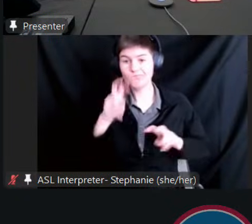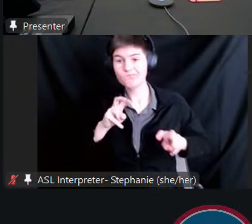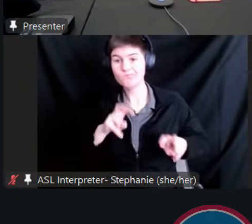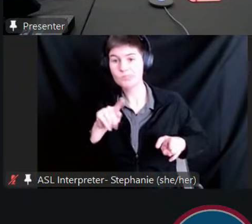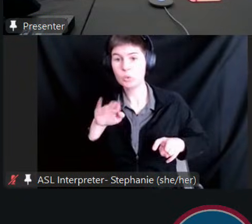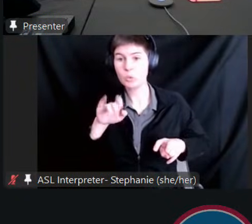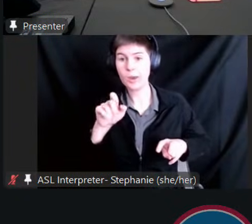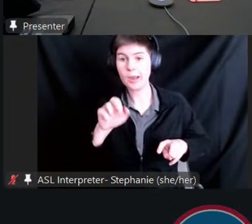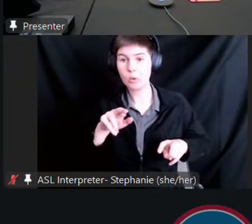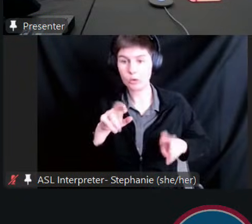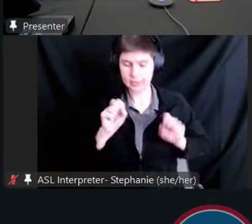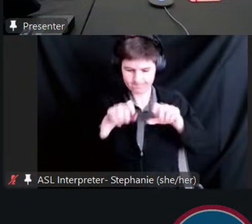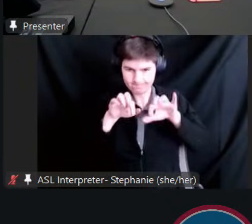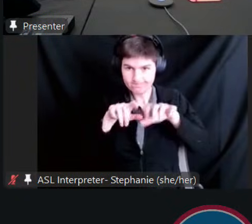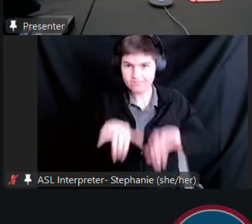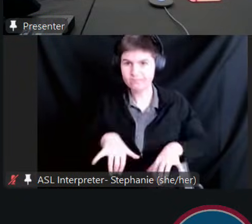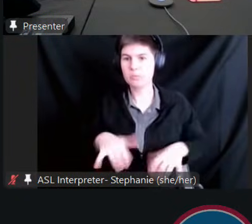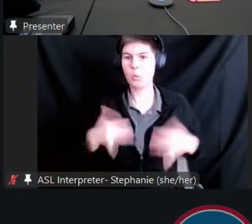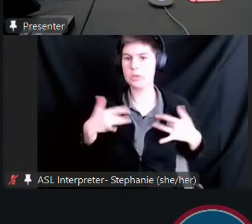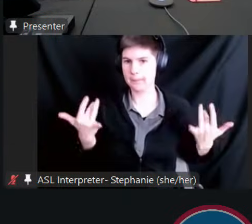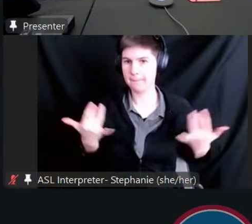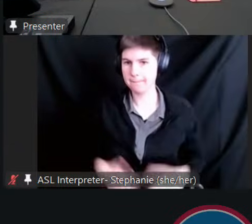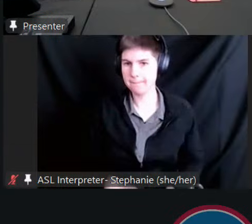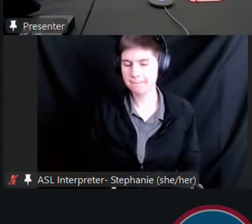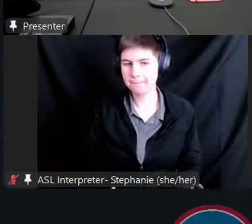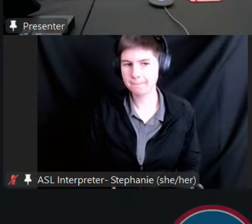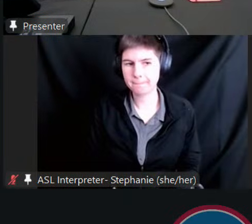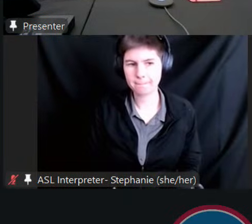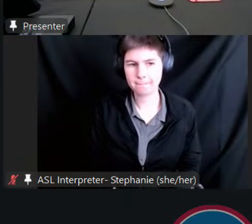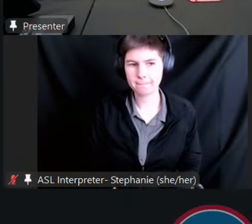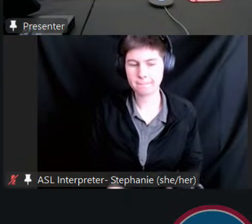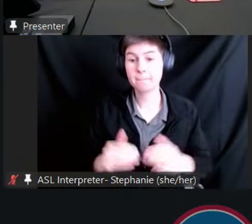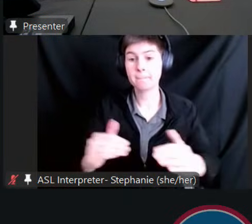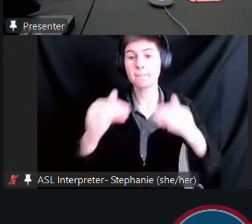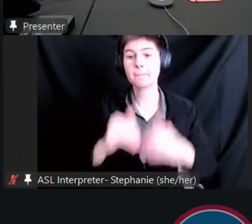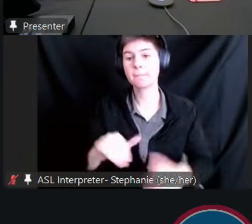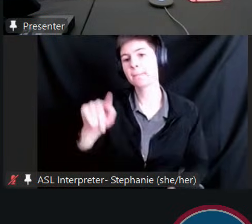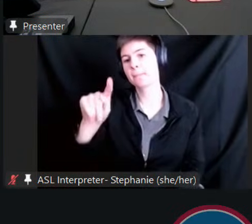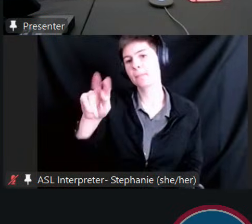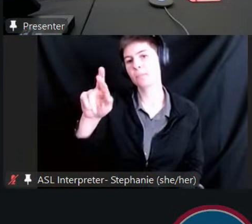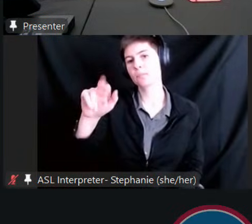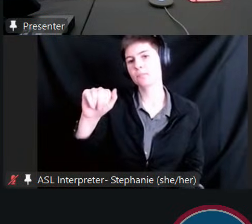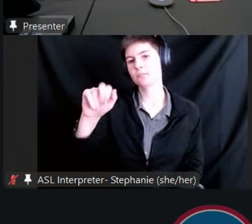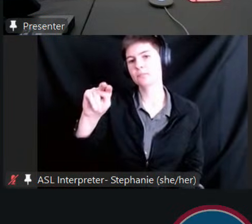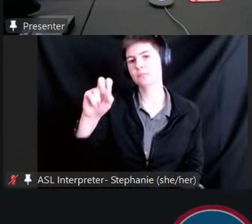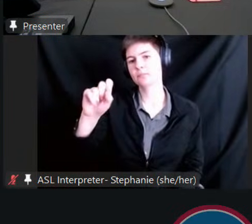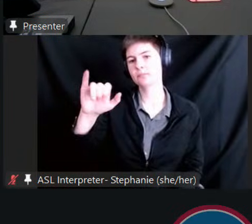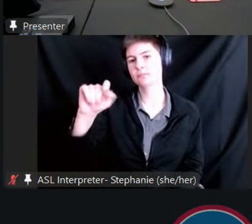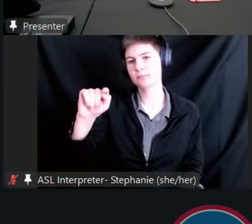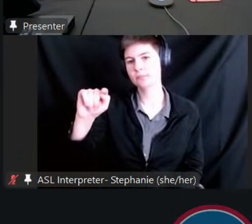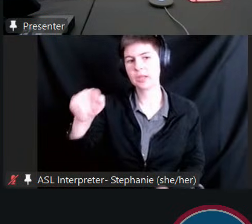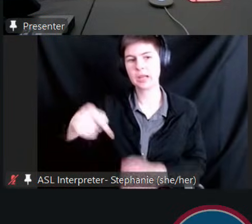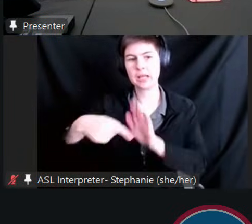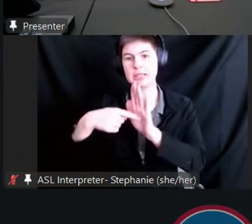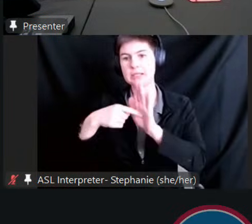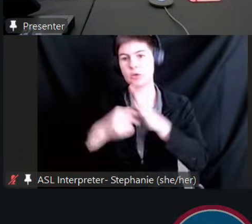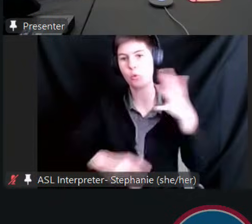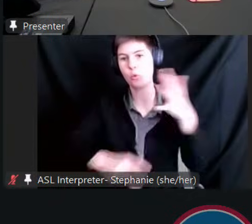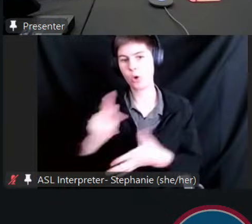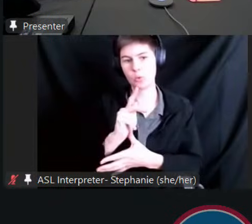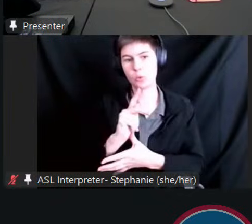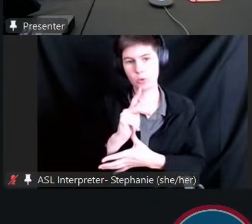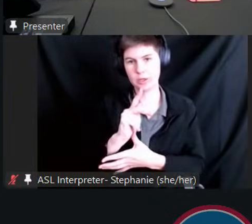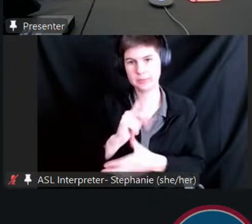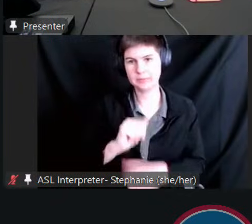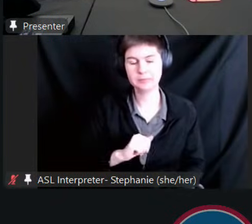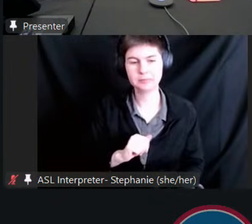it. And then lastly, I'll touch on transit signal priority infrastructure. This is already